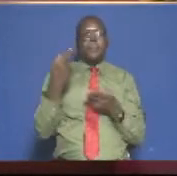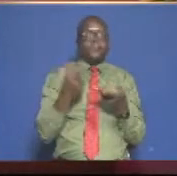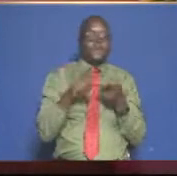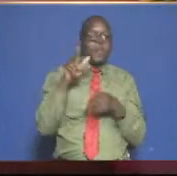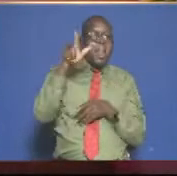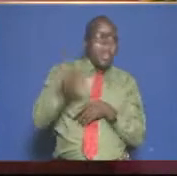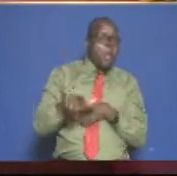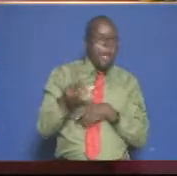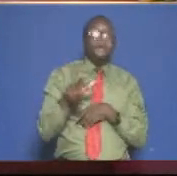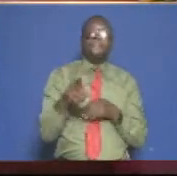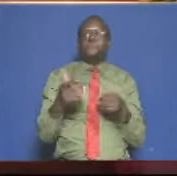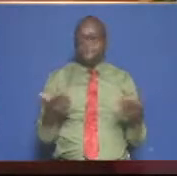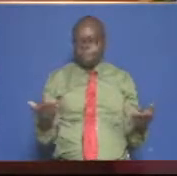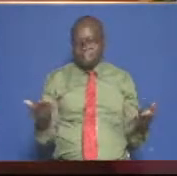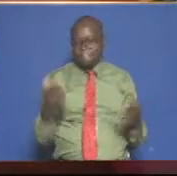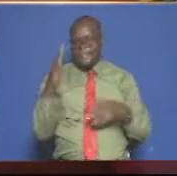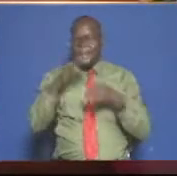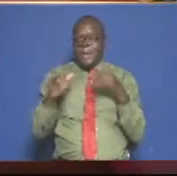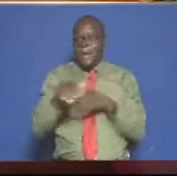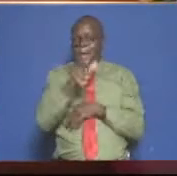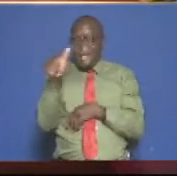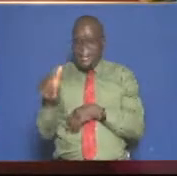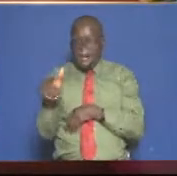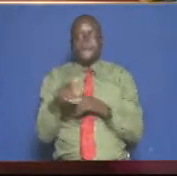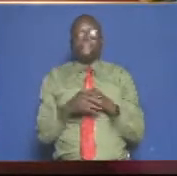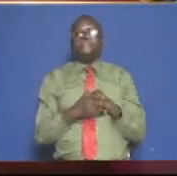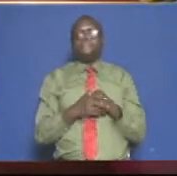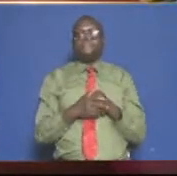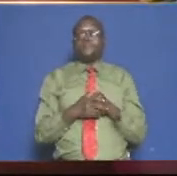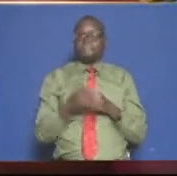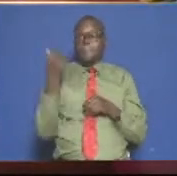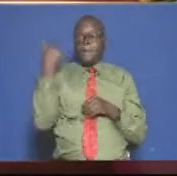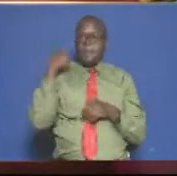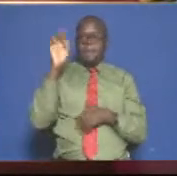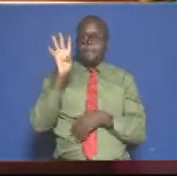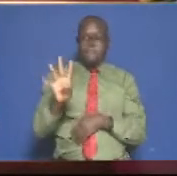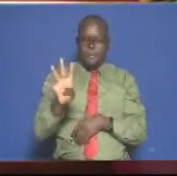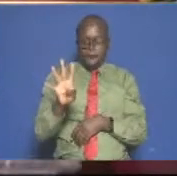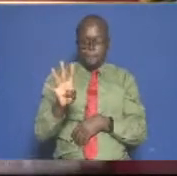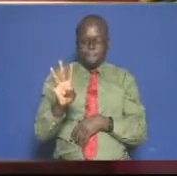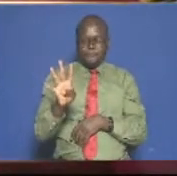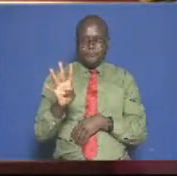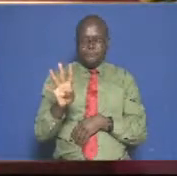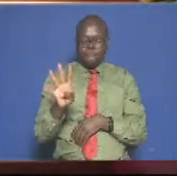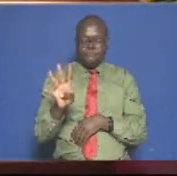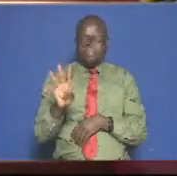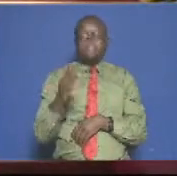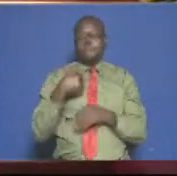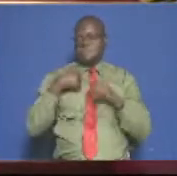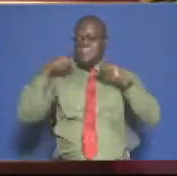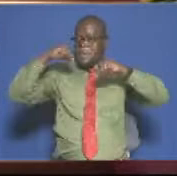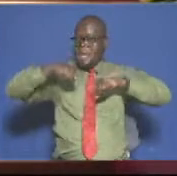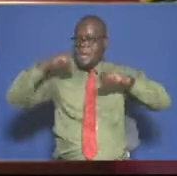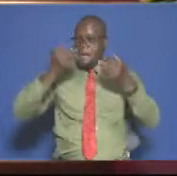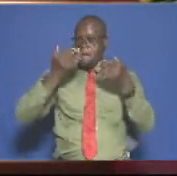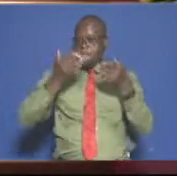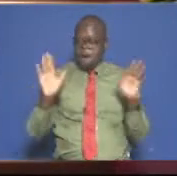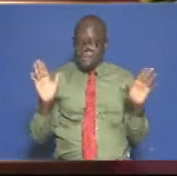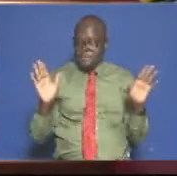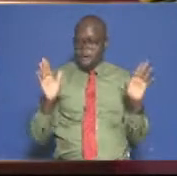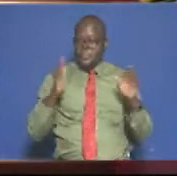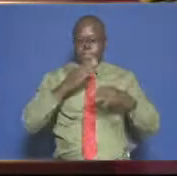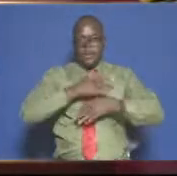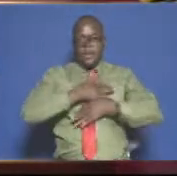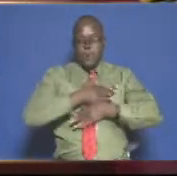than other IPPs. Question number four, that I do agree now with Honorable